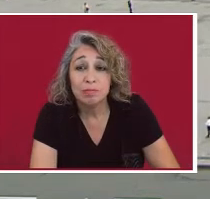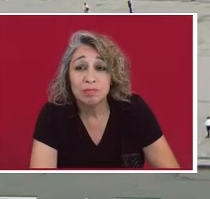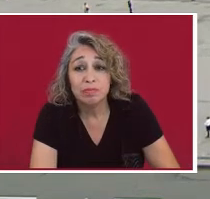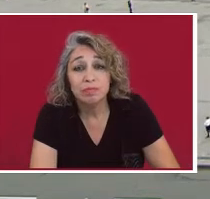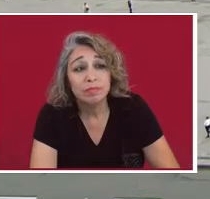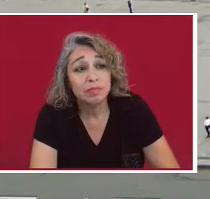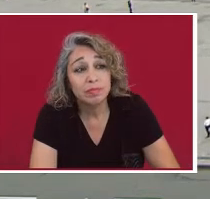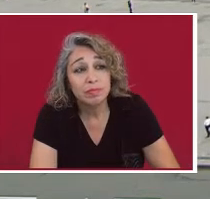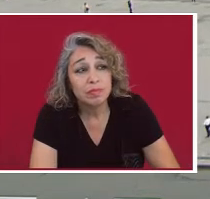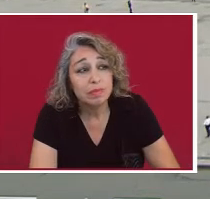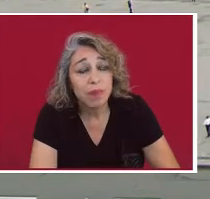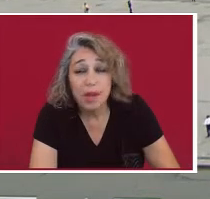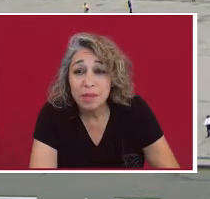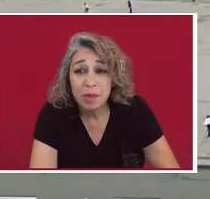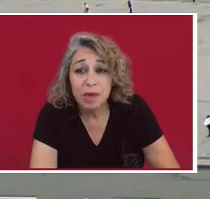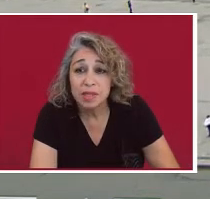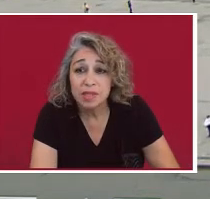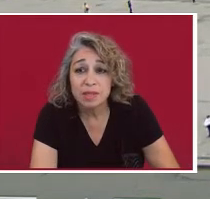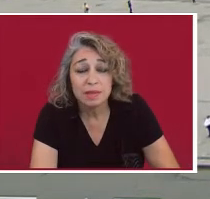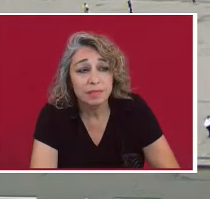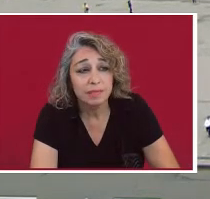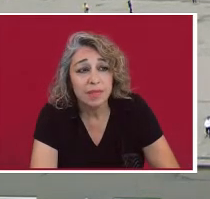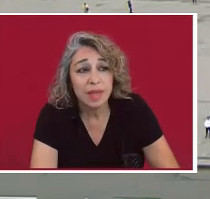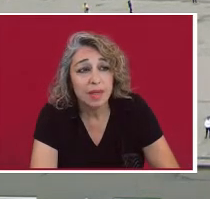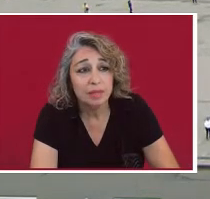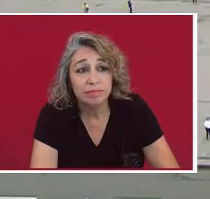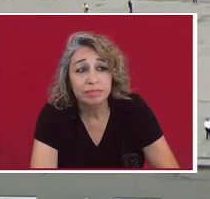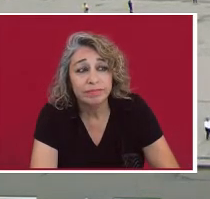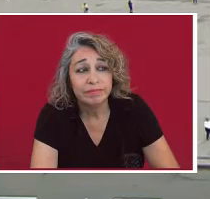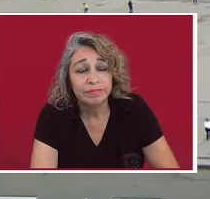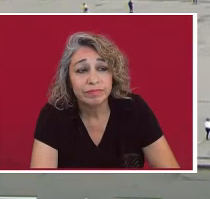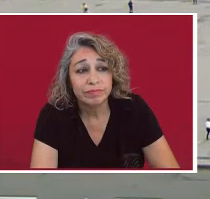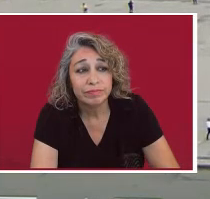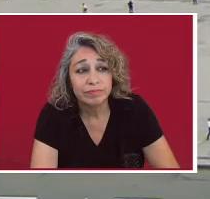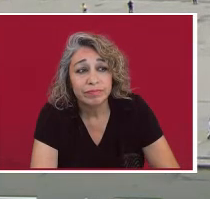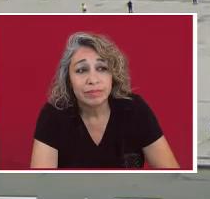was body parts.